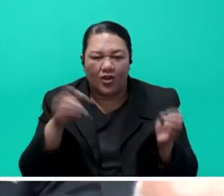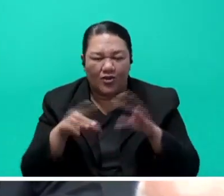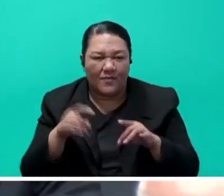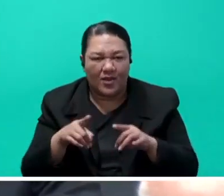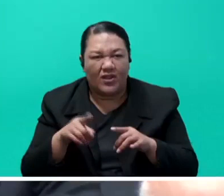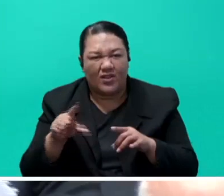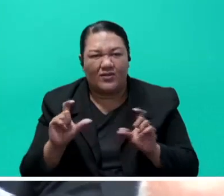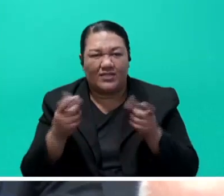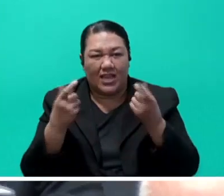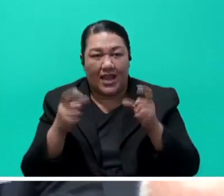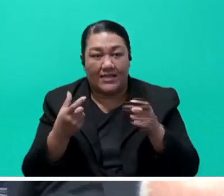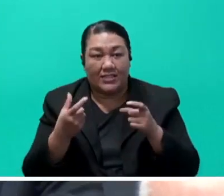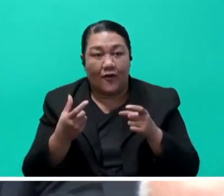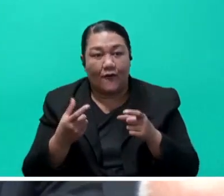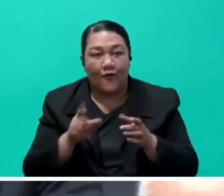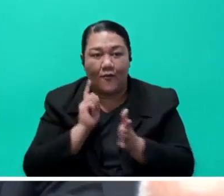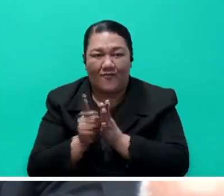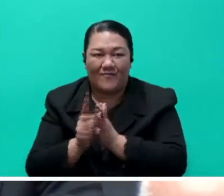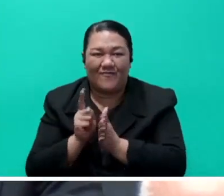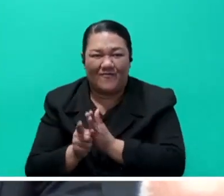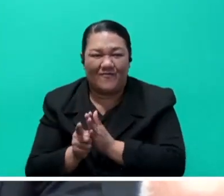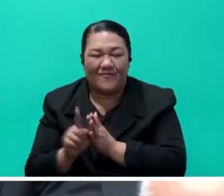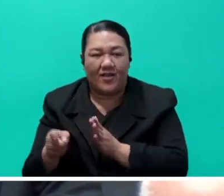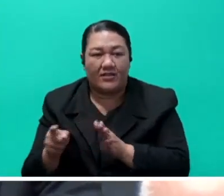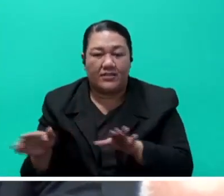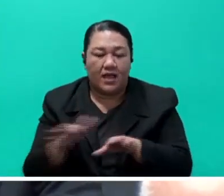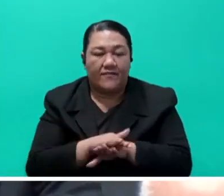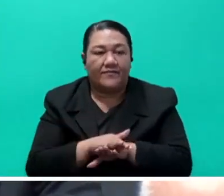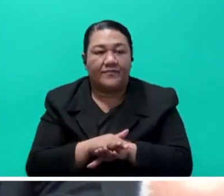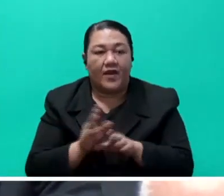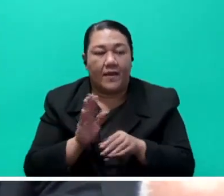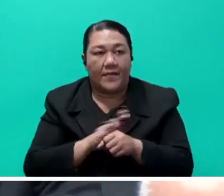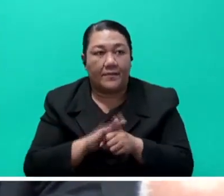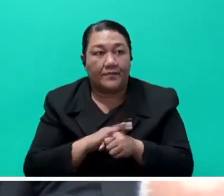the challenging progress. Overall progress is